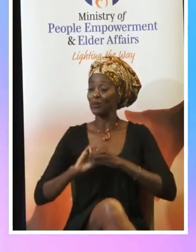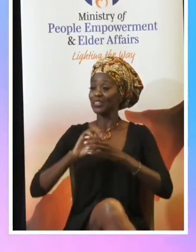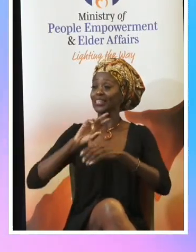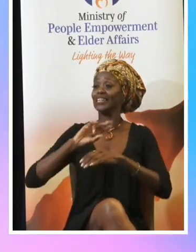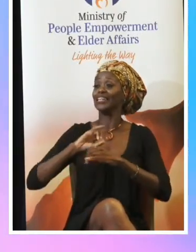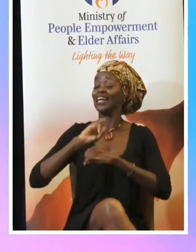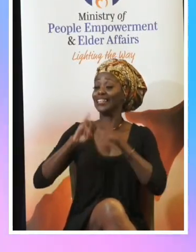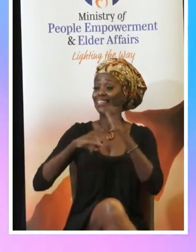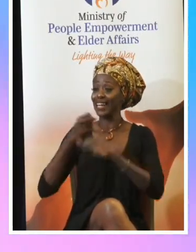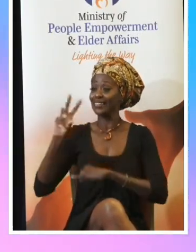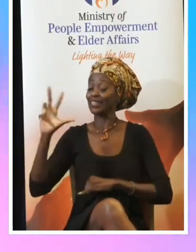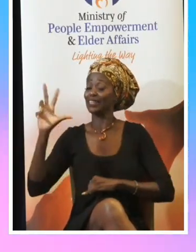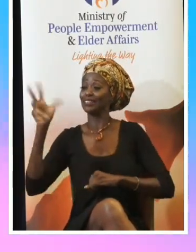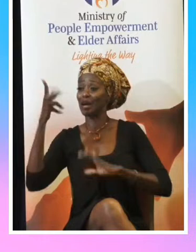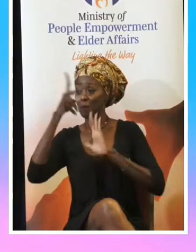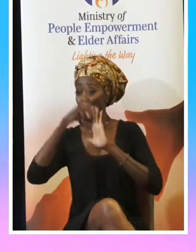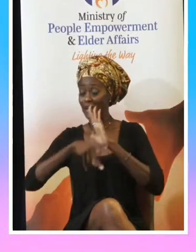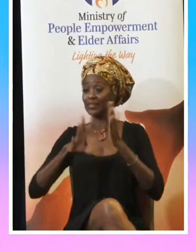back.